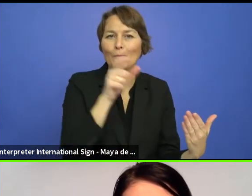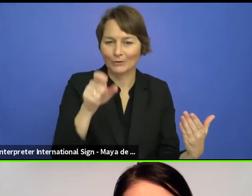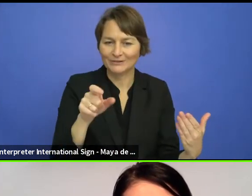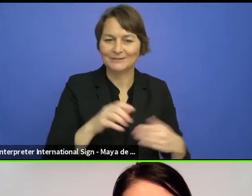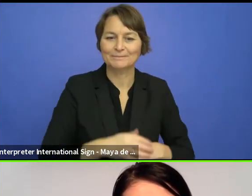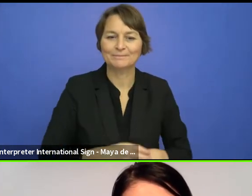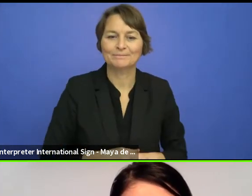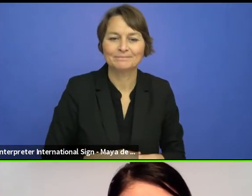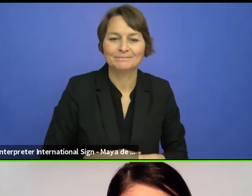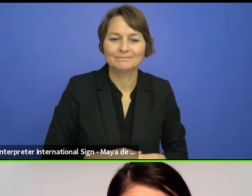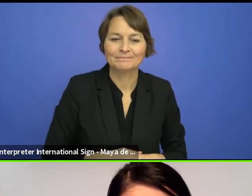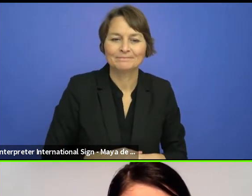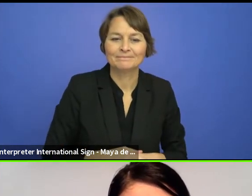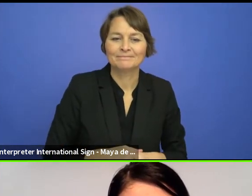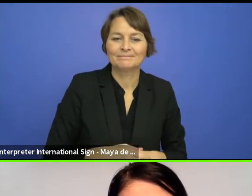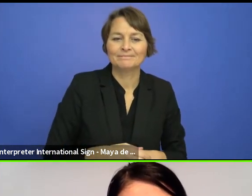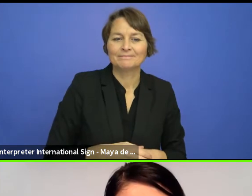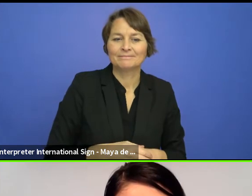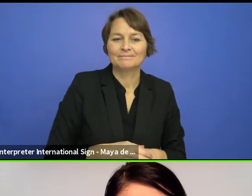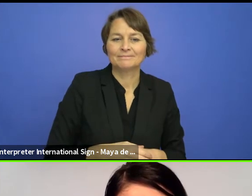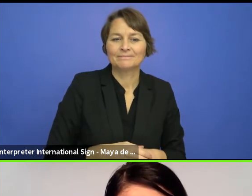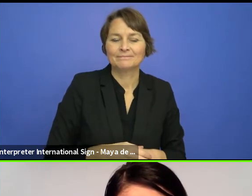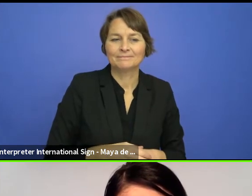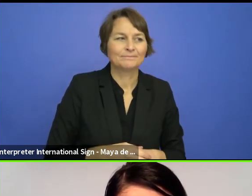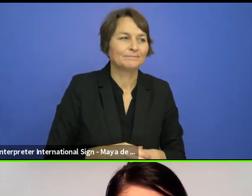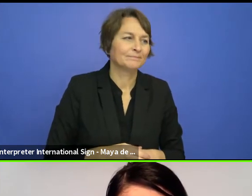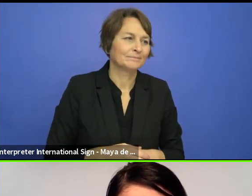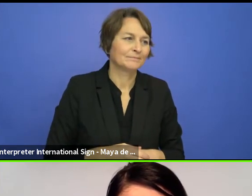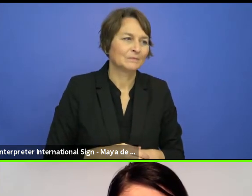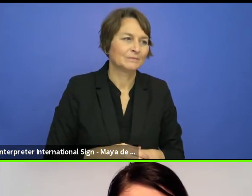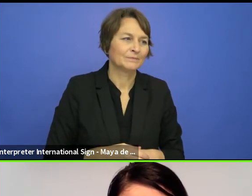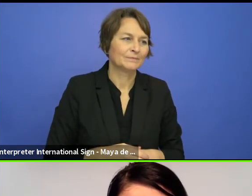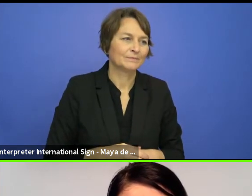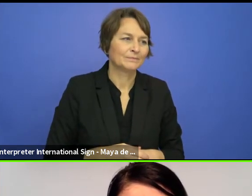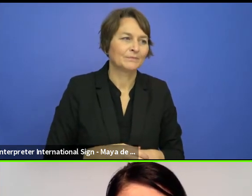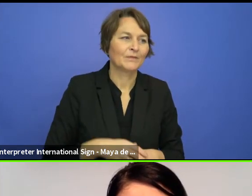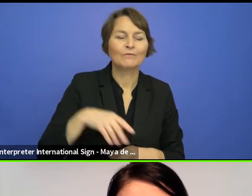and Rasa Goštautaitė from PPMI.